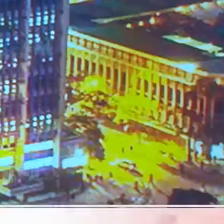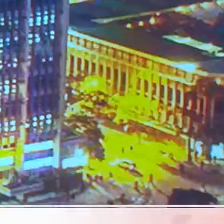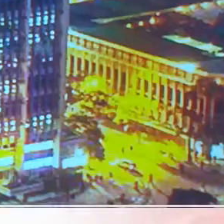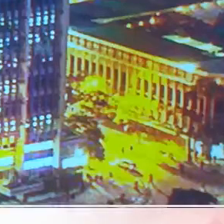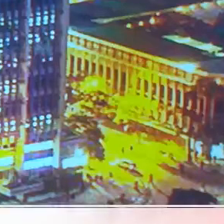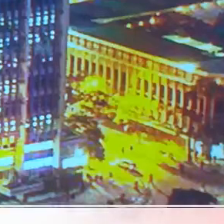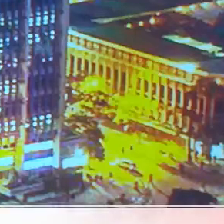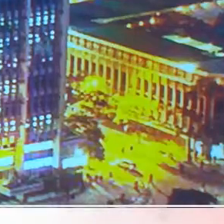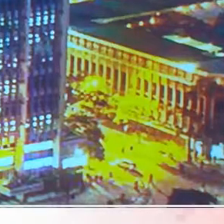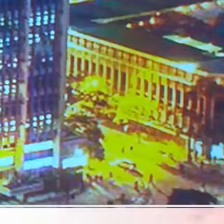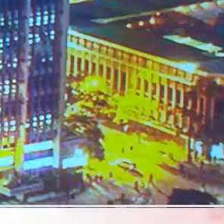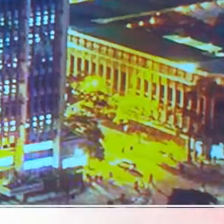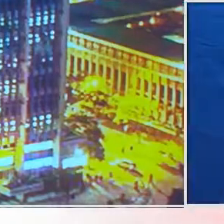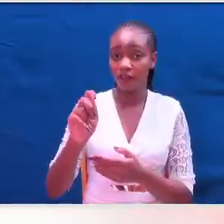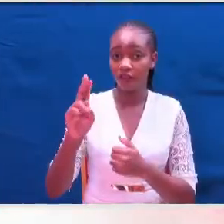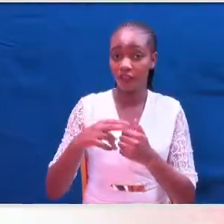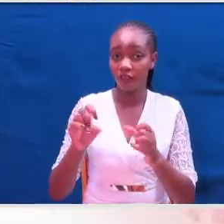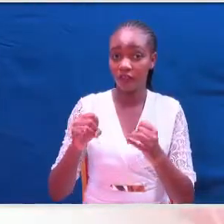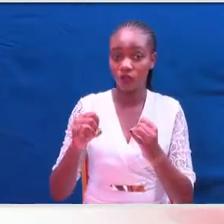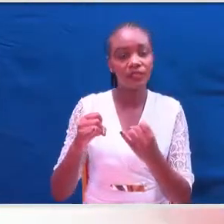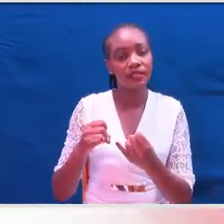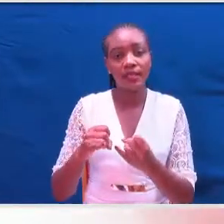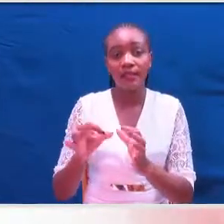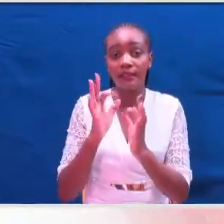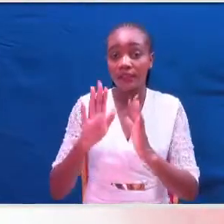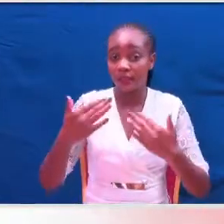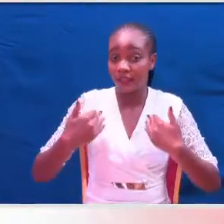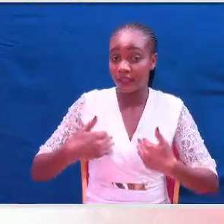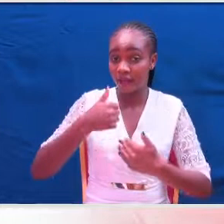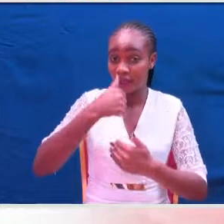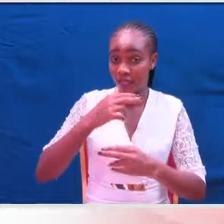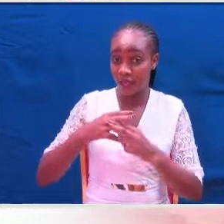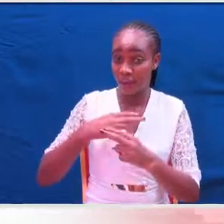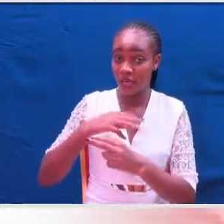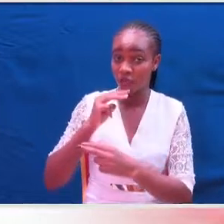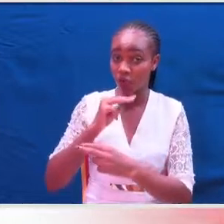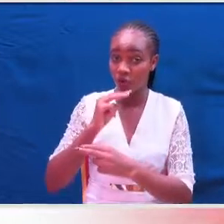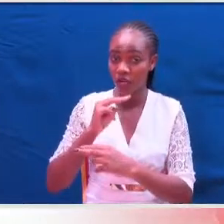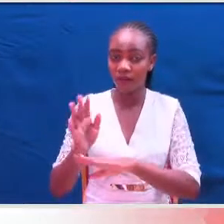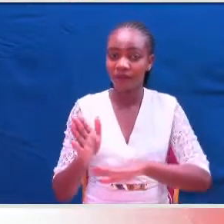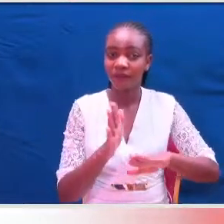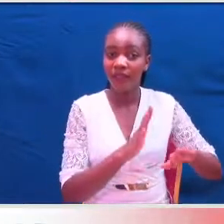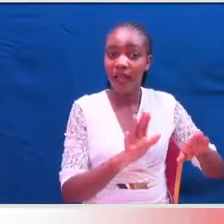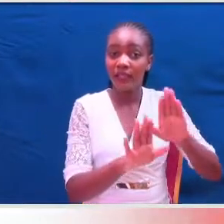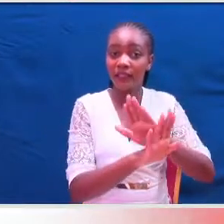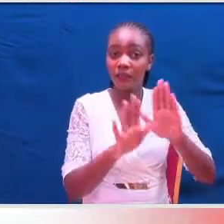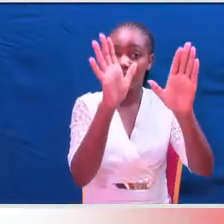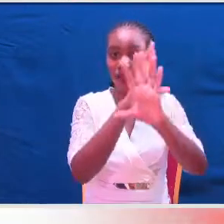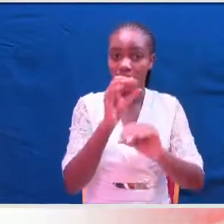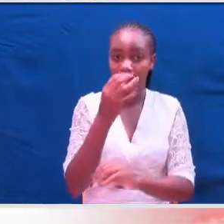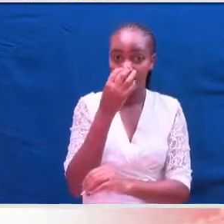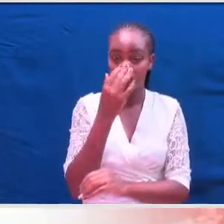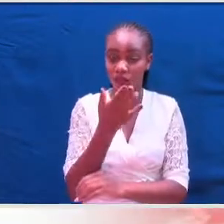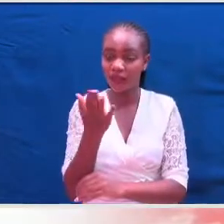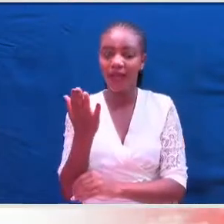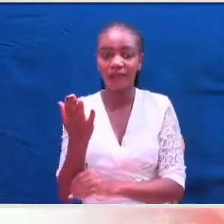Welcome to the broadcast. Anwai Rimo is our sign language interpreter. I am Muthoni Minor. Now, Deputy President William Ruto